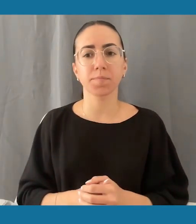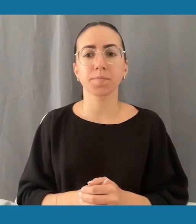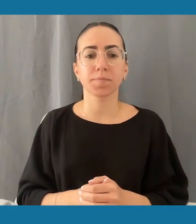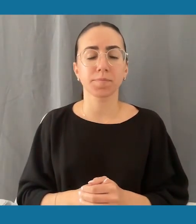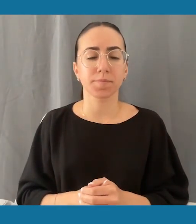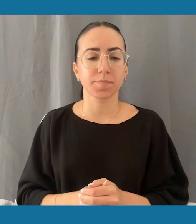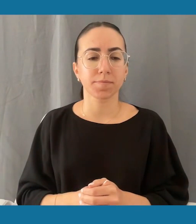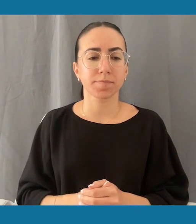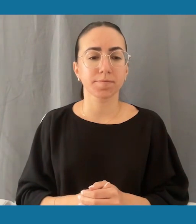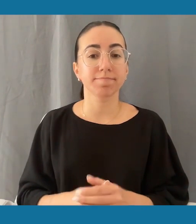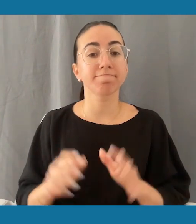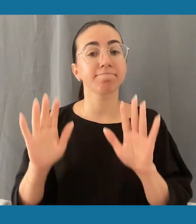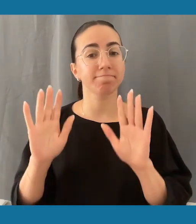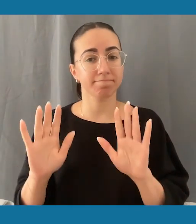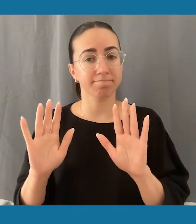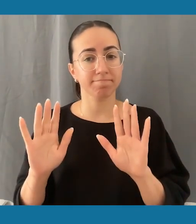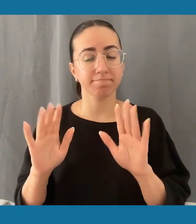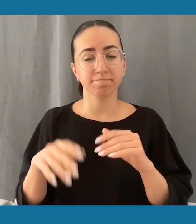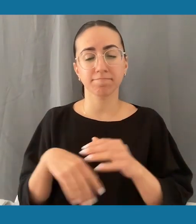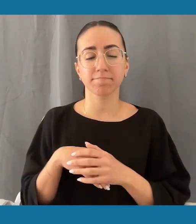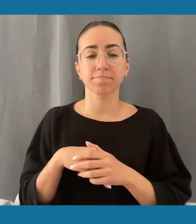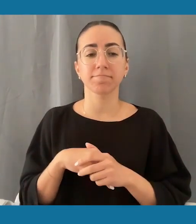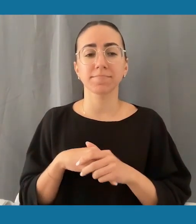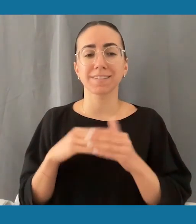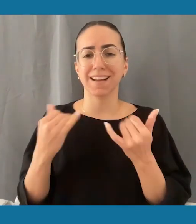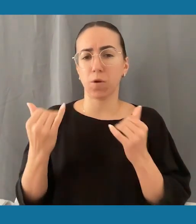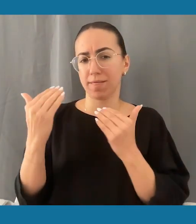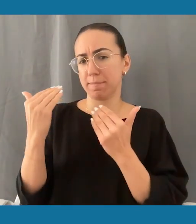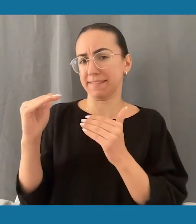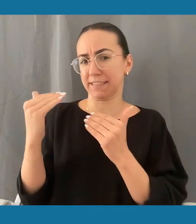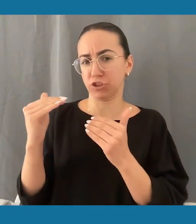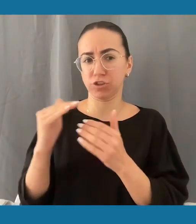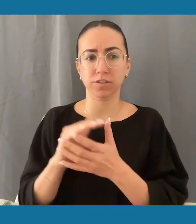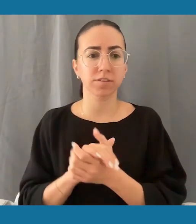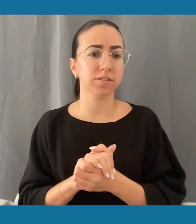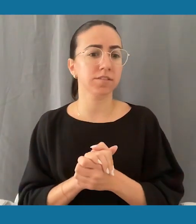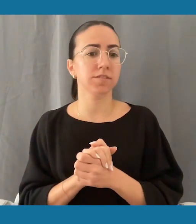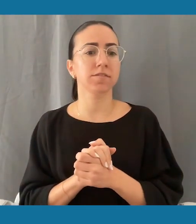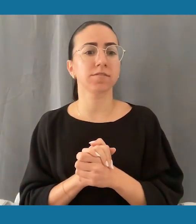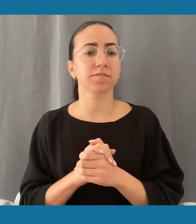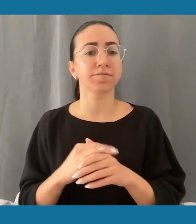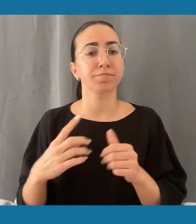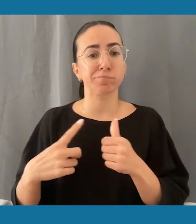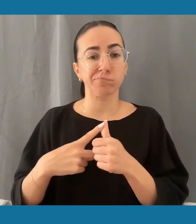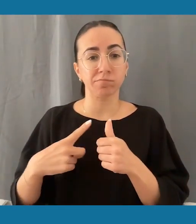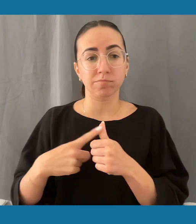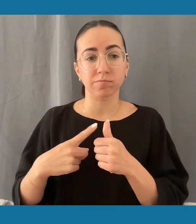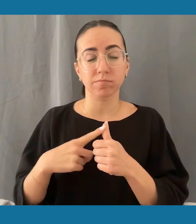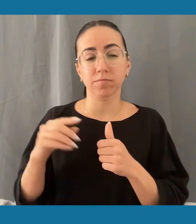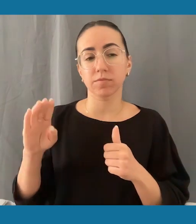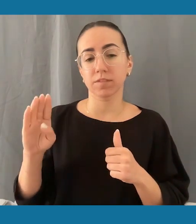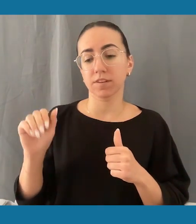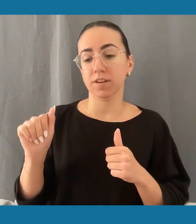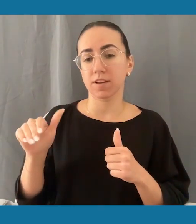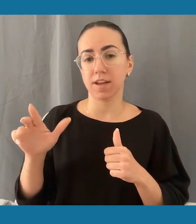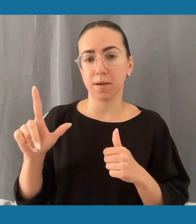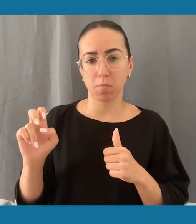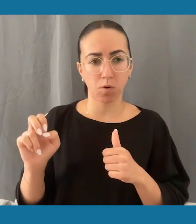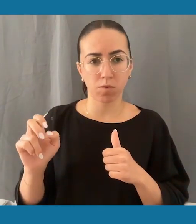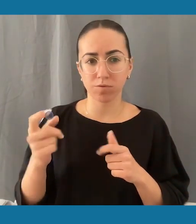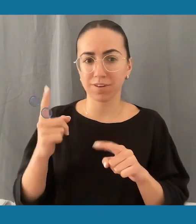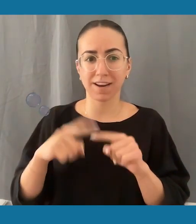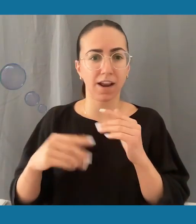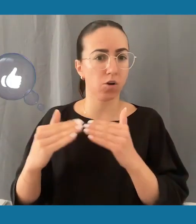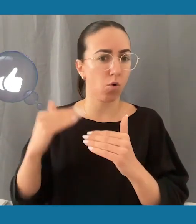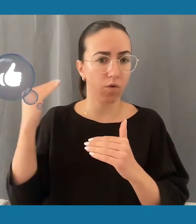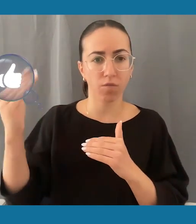Now, as far as limitations, first of all, ABLE accounts are not permitted to exceed $100,000 if you're